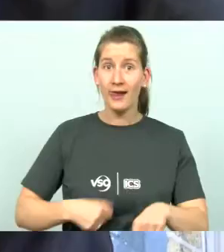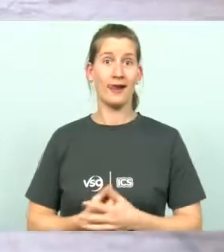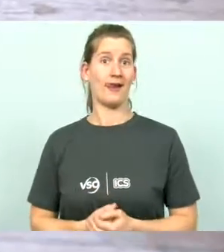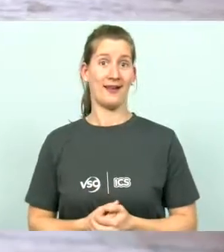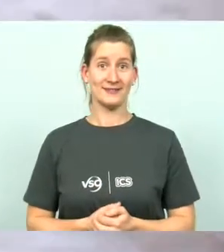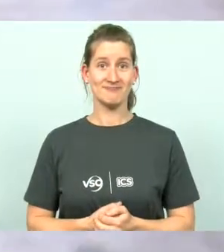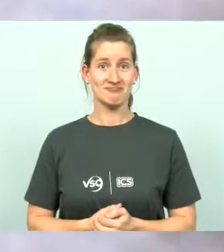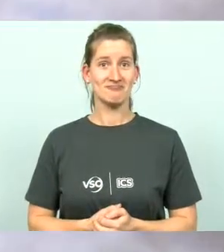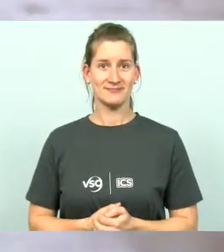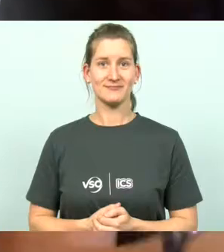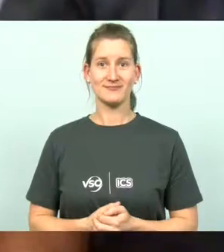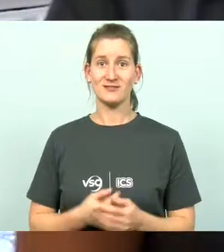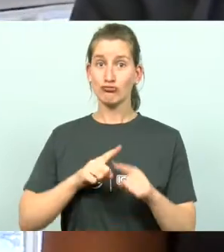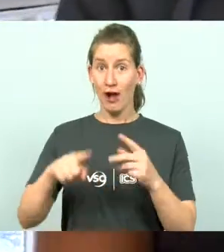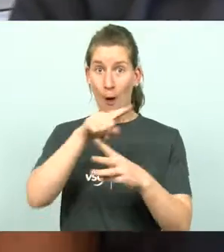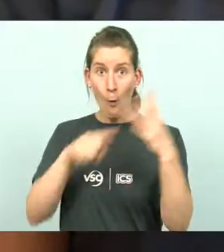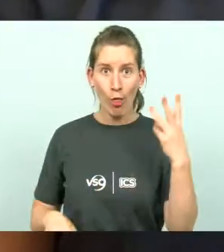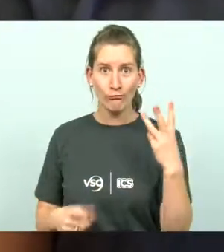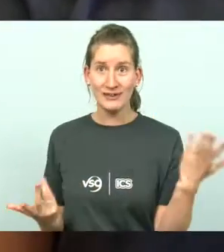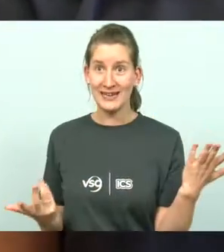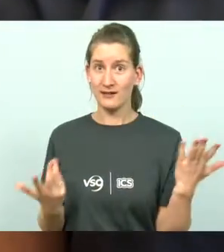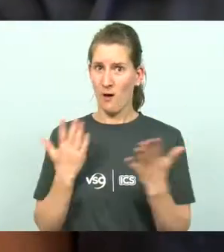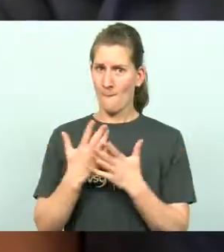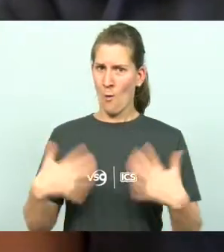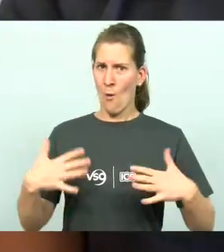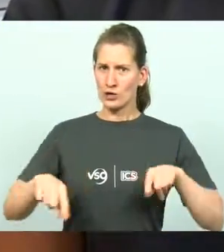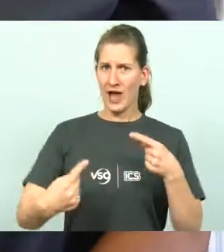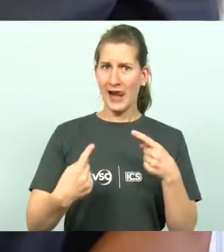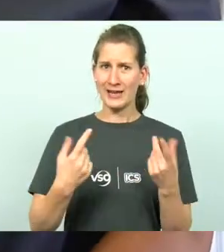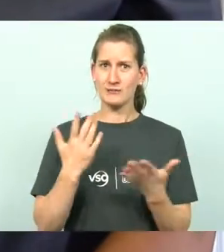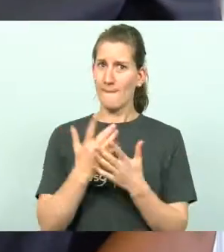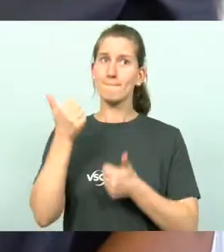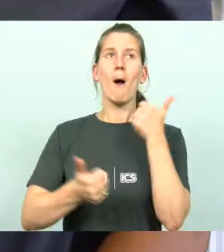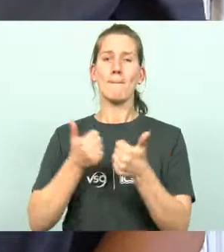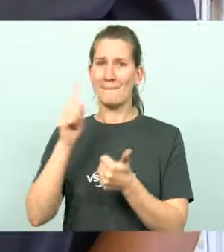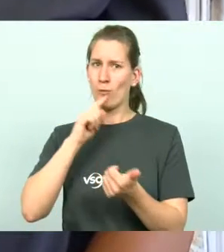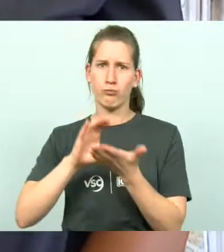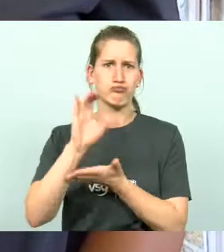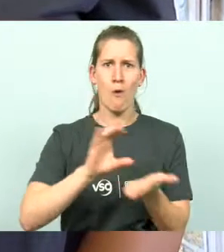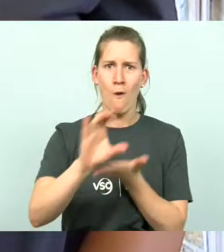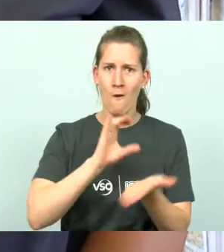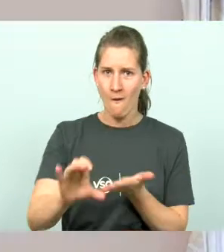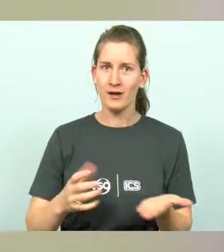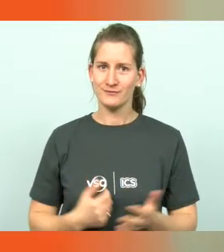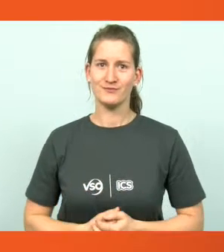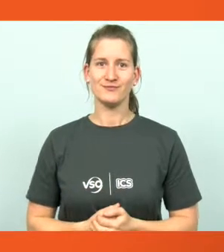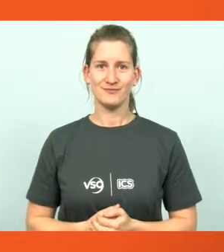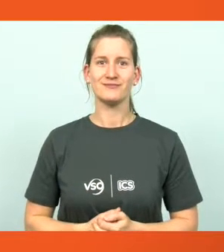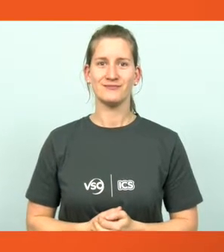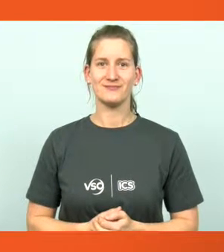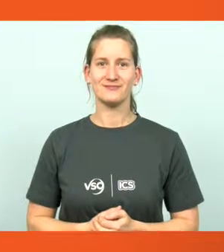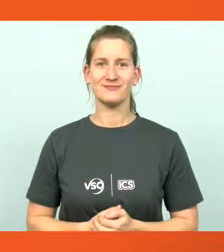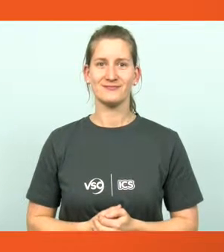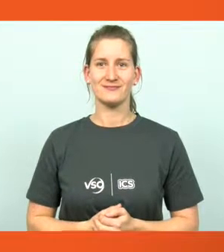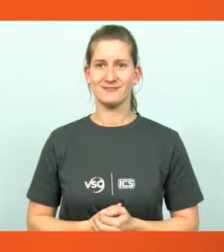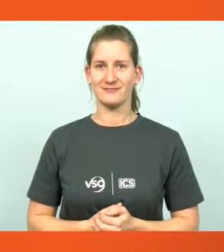ride. Or try all three. A physical challenge is a really popular and successful way of getting people to sponsor you. You'll want